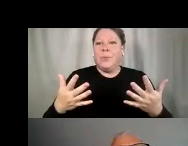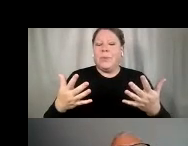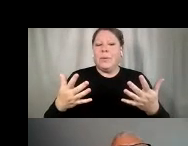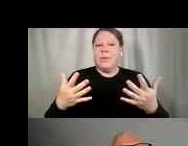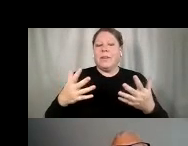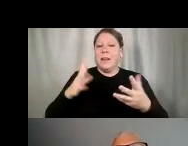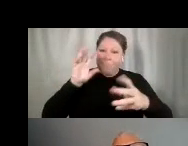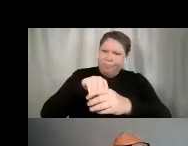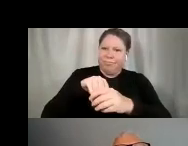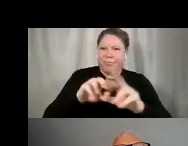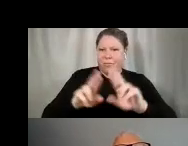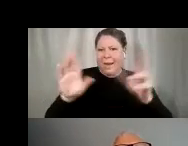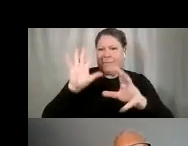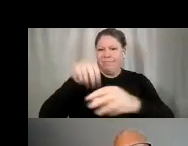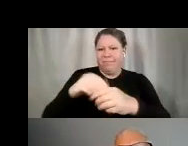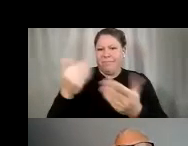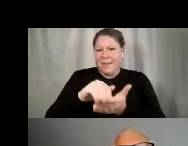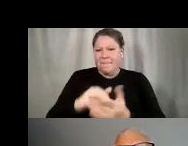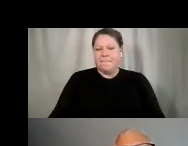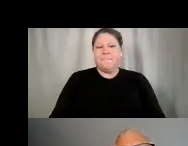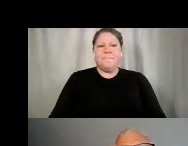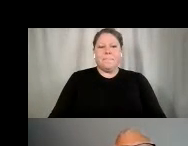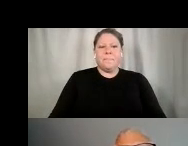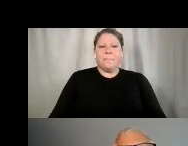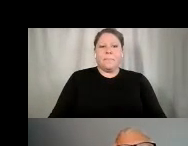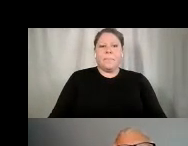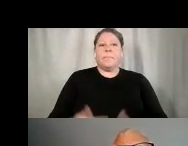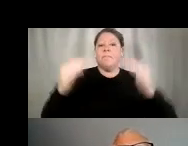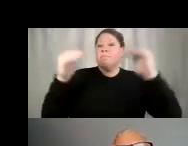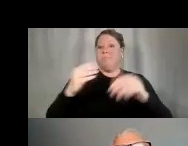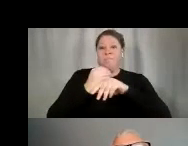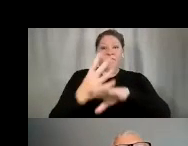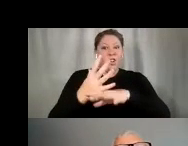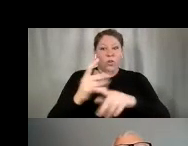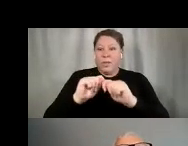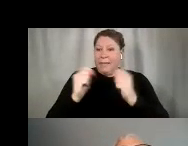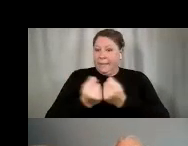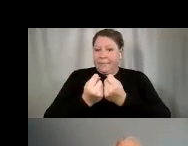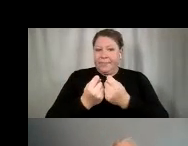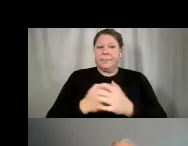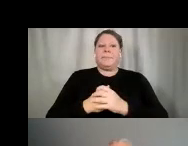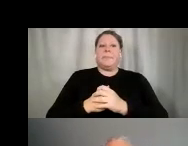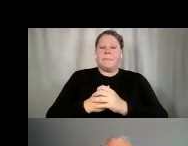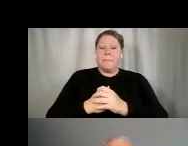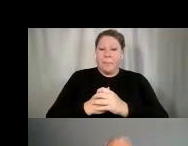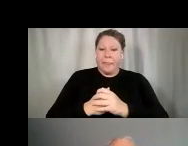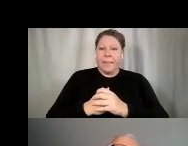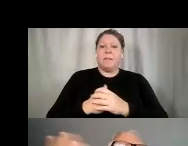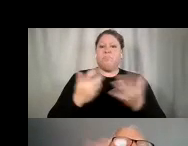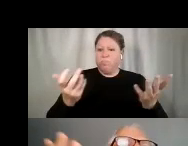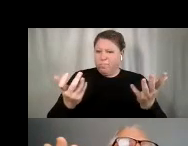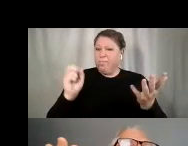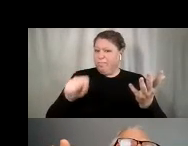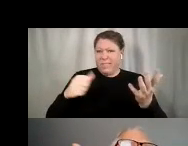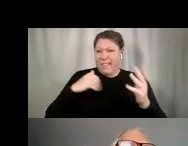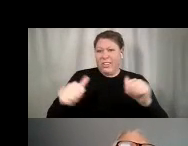engage. So what about virtual teams? Virtual teams are there's some challenges behind it because we're